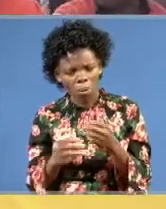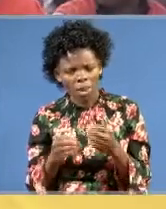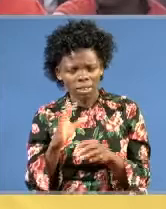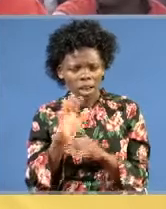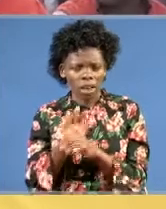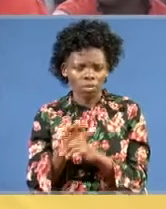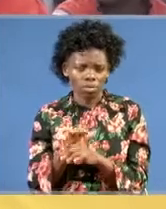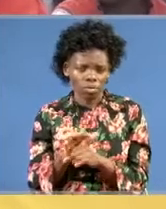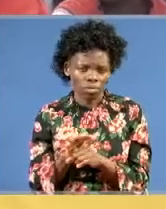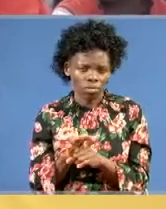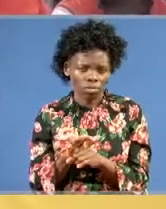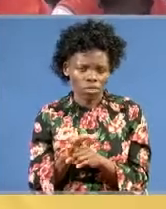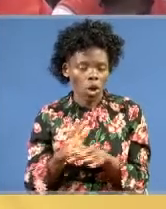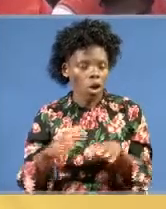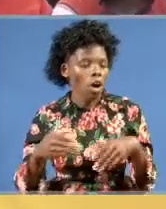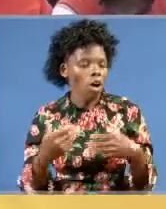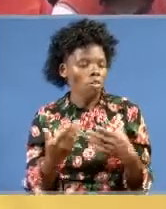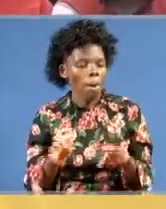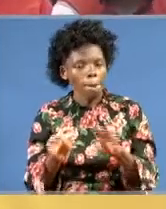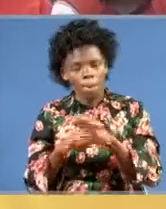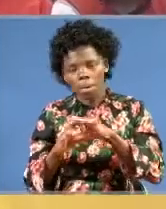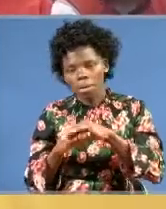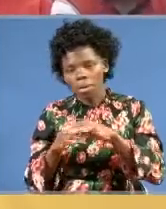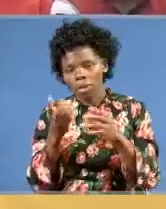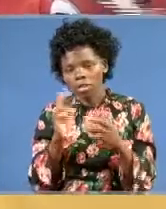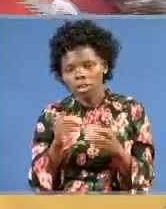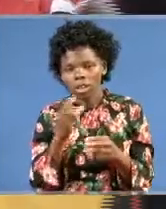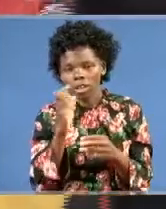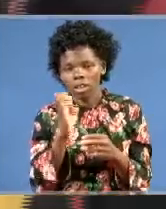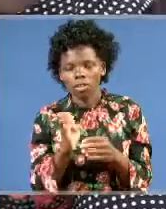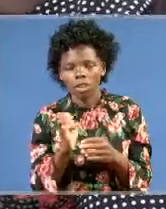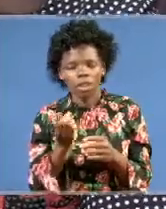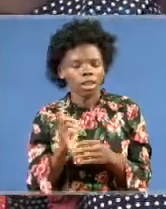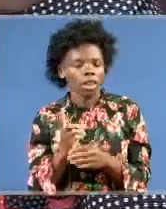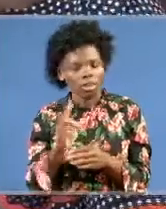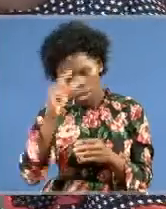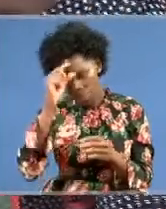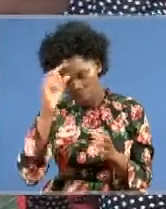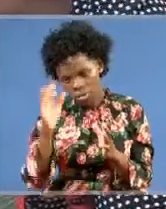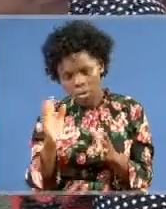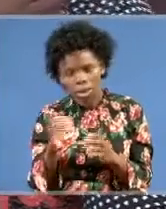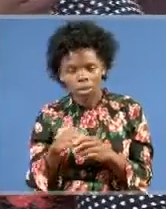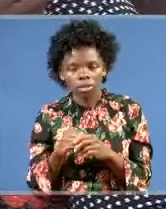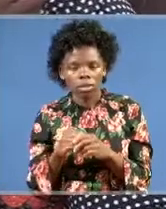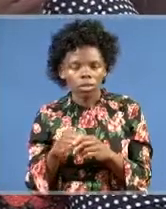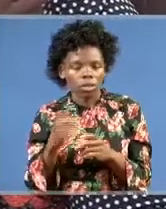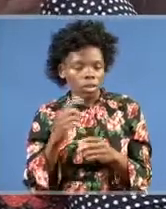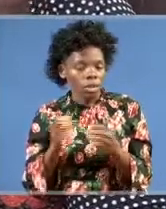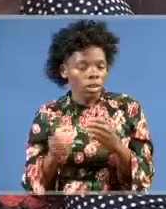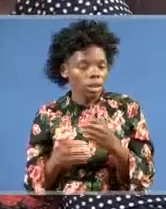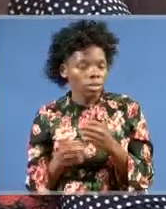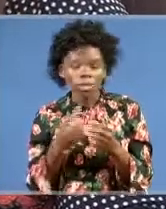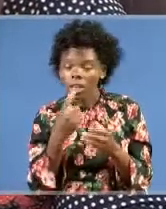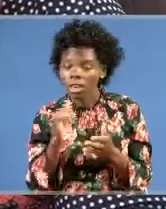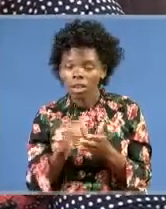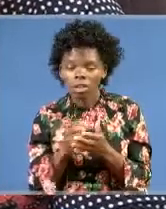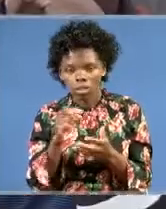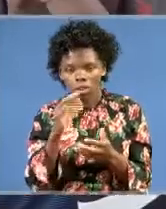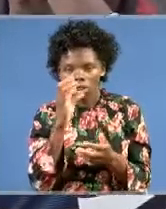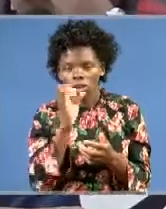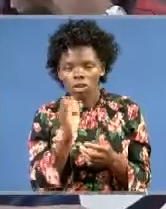quick rejoinder, however, members of the executive in Nairobi County government have come out to criticize the claims, saying